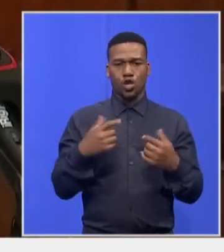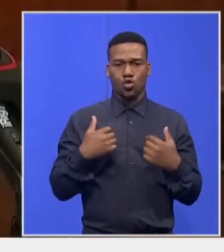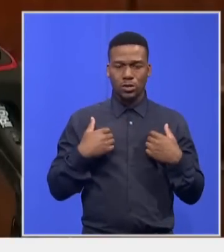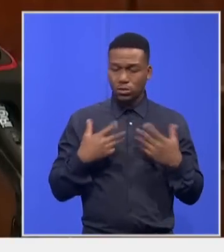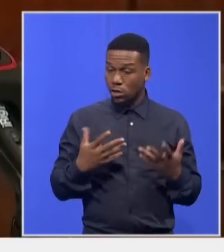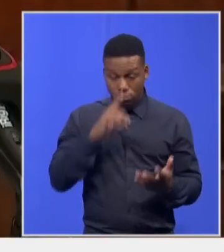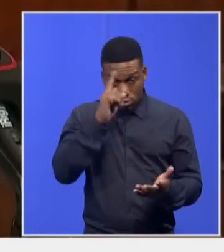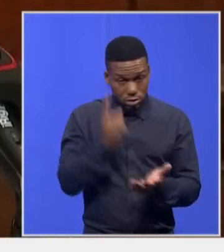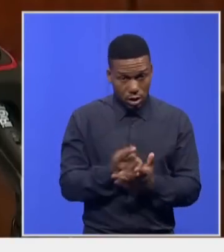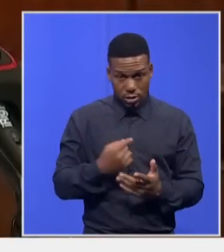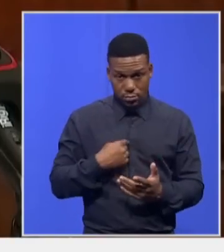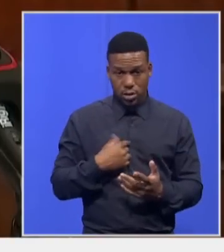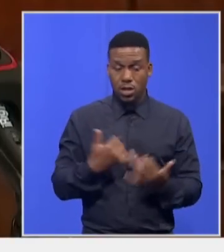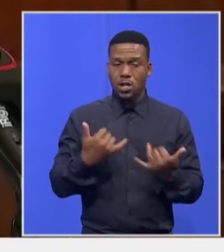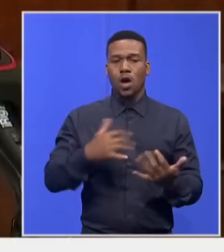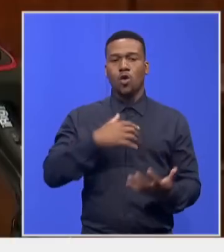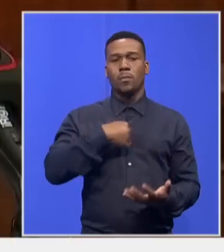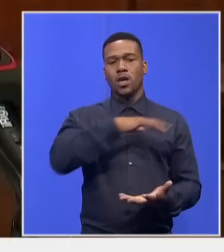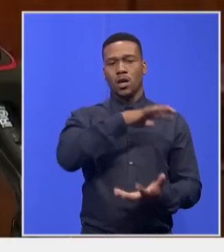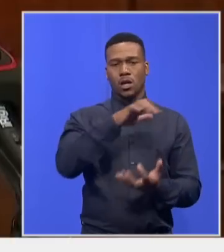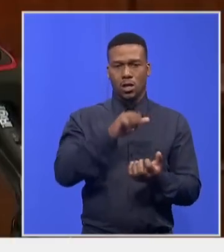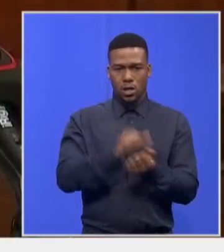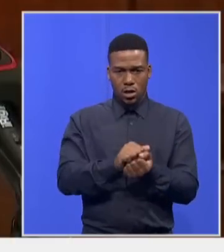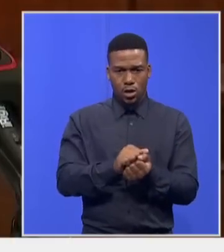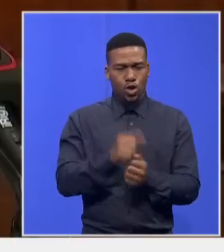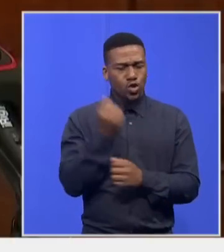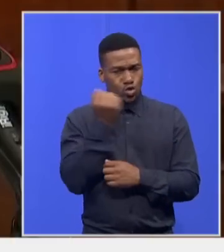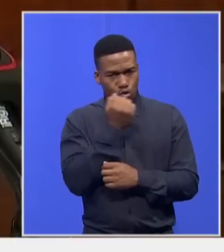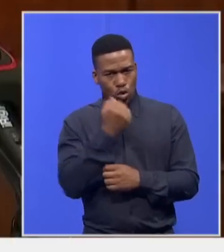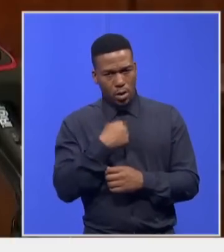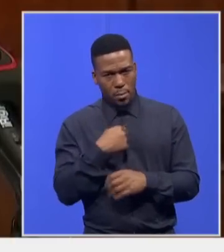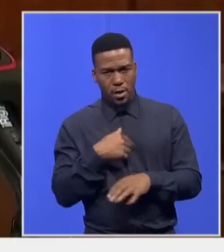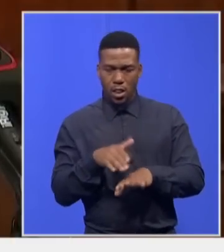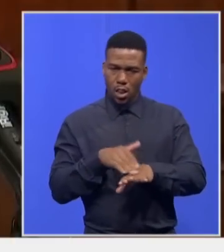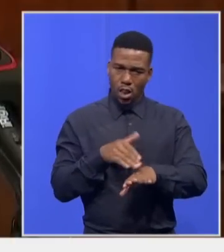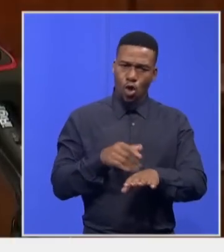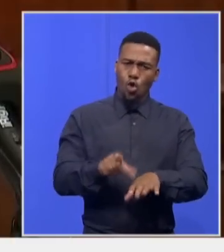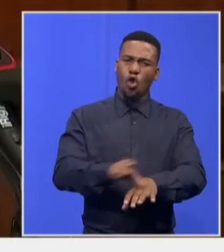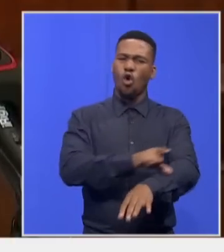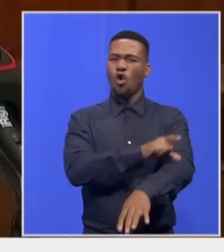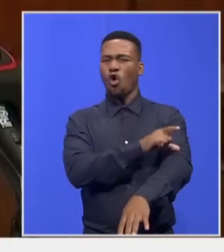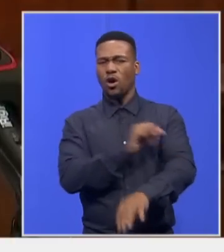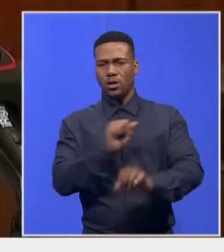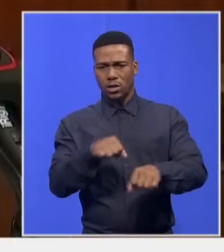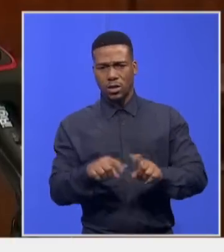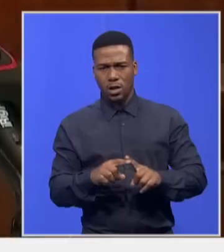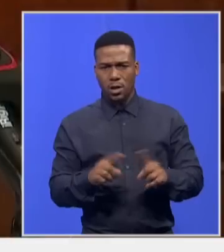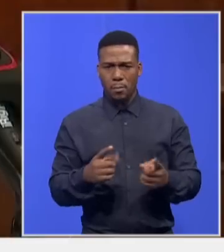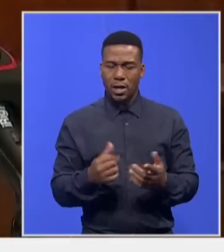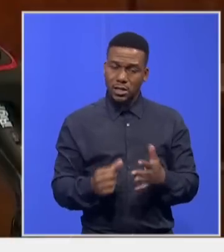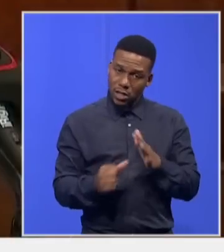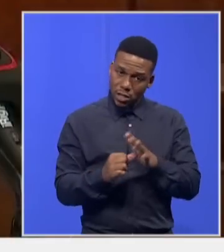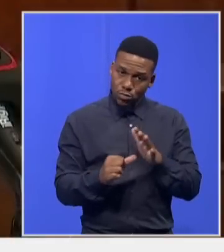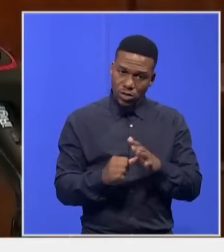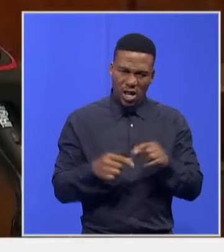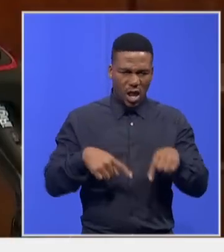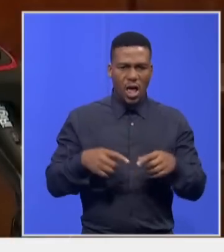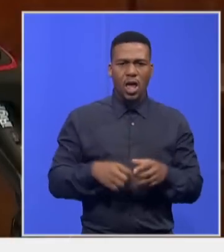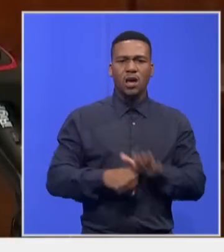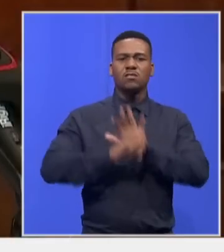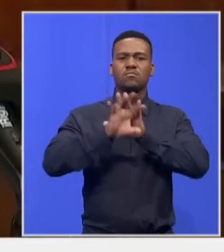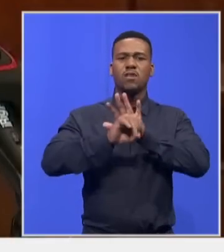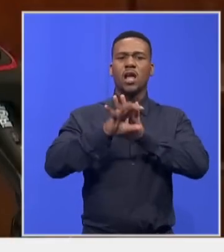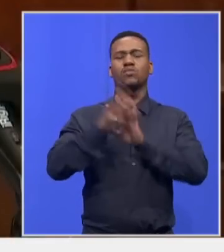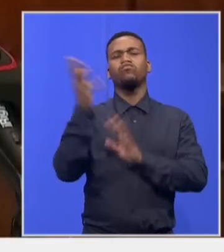So I'll conclude there, and my apologies for being. I thought that it's important that it's not a traditional press conference. It's just to take